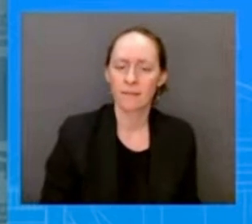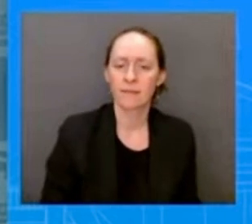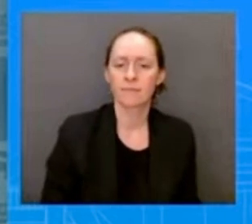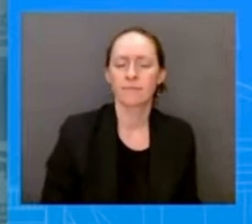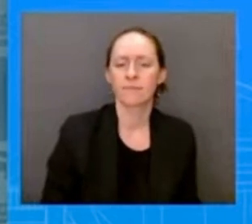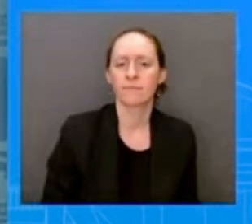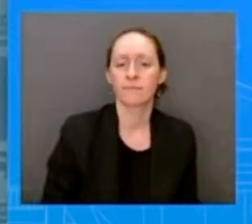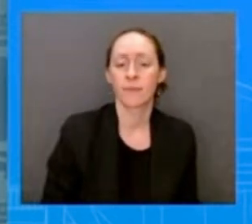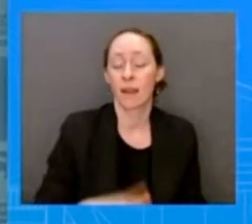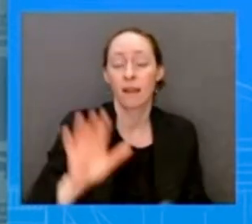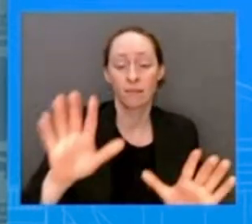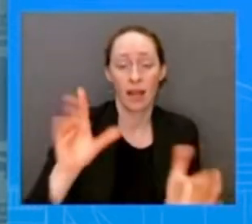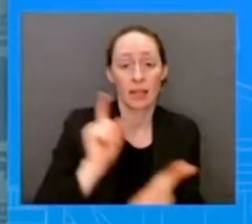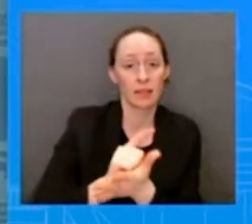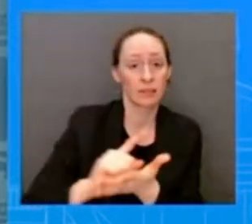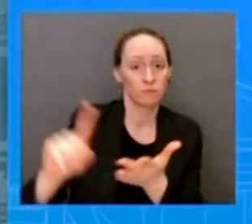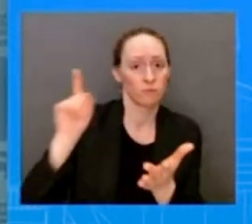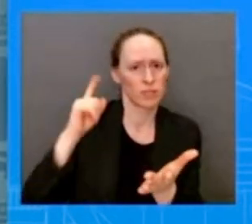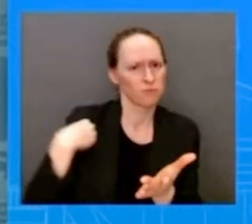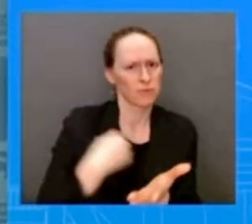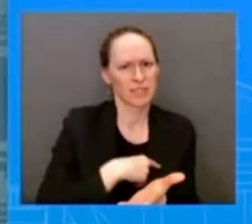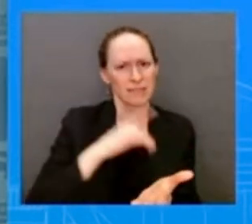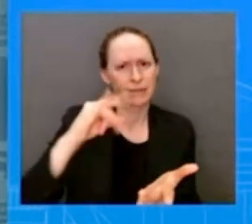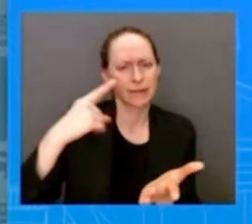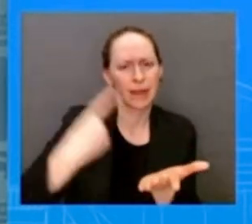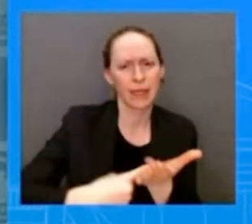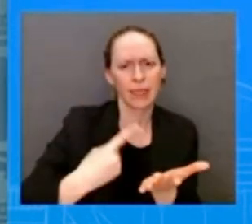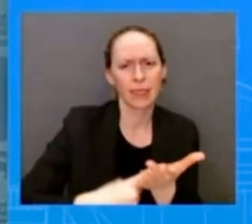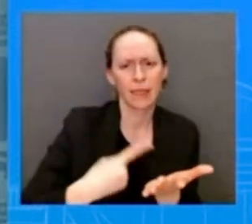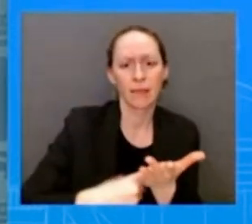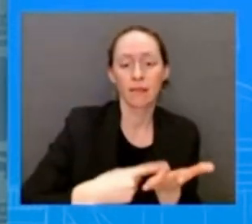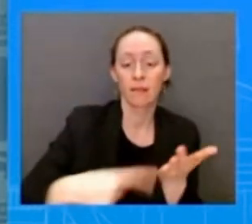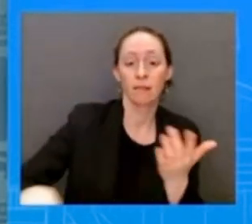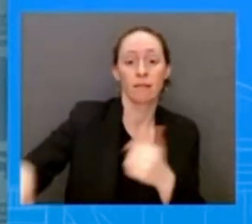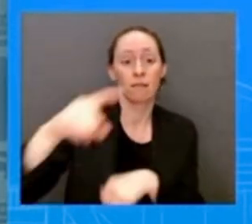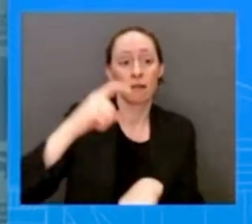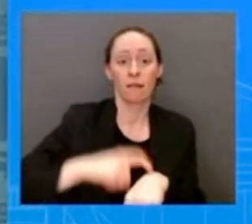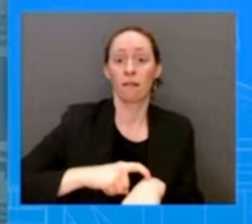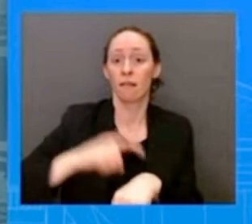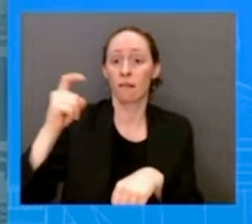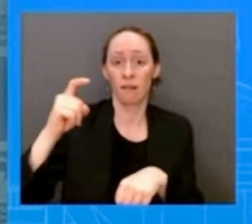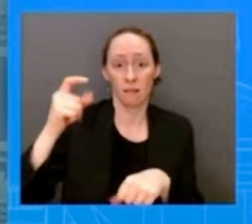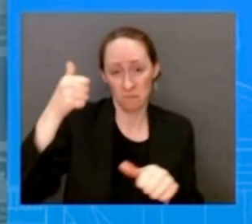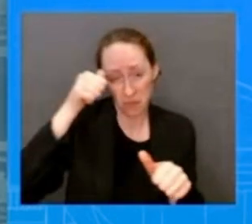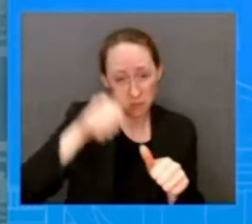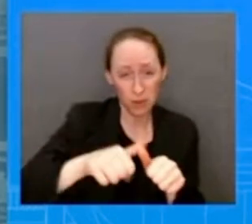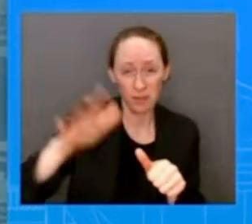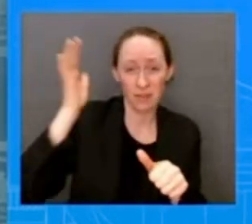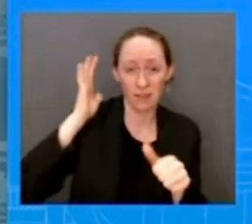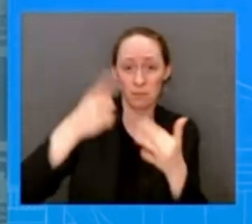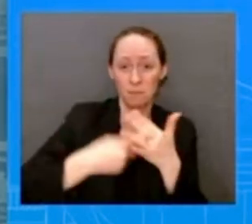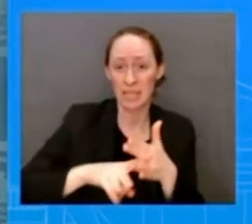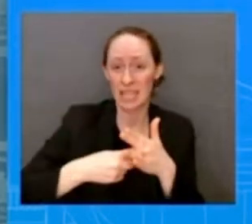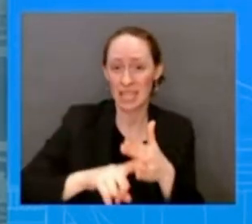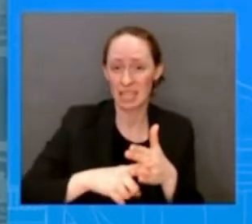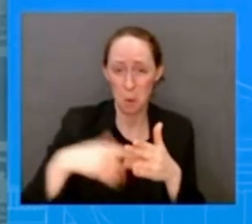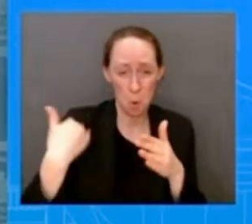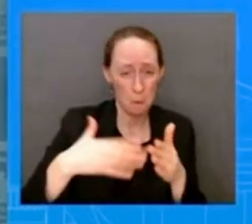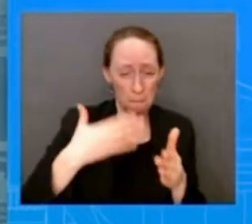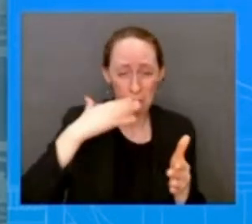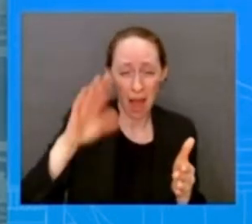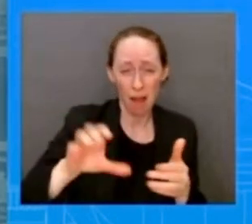inherited an increase in crime when he walked into this administration. And this is a president who has led on that, who has led on making